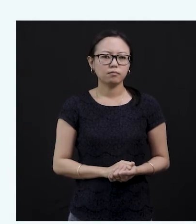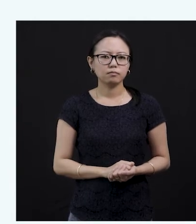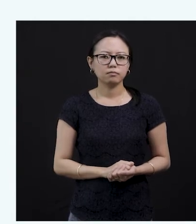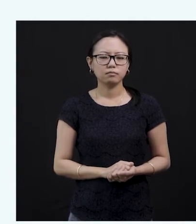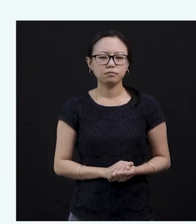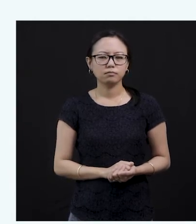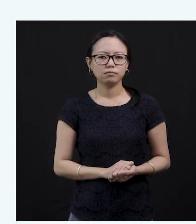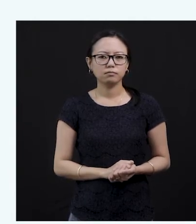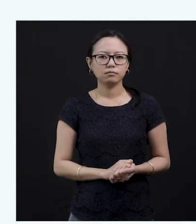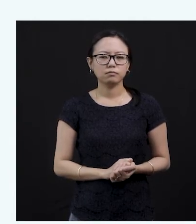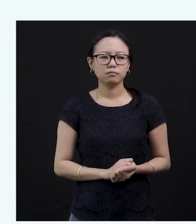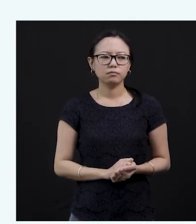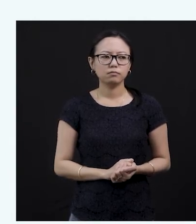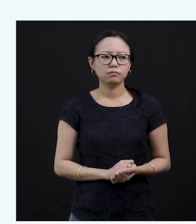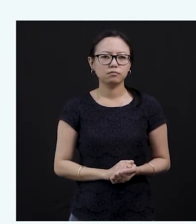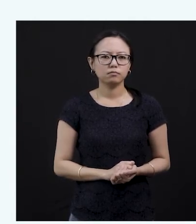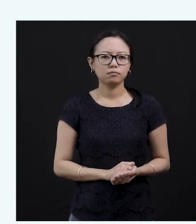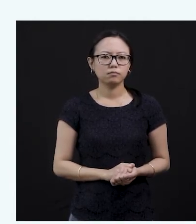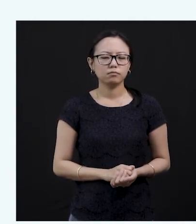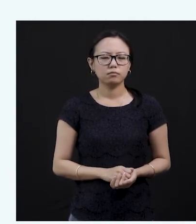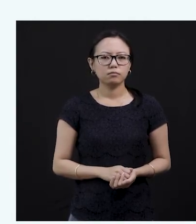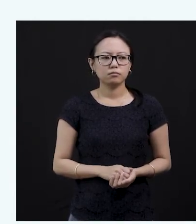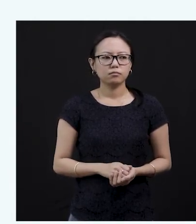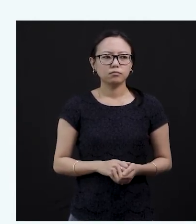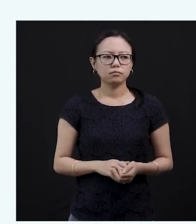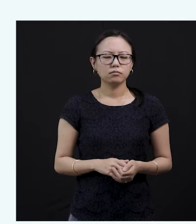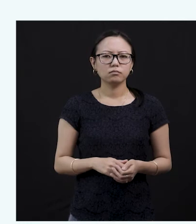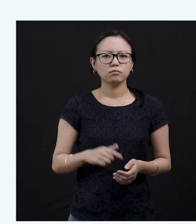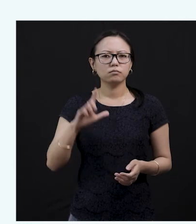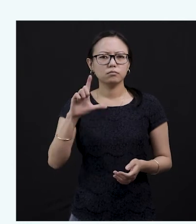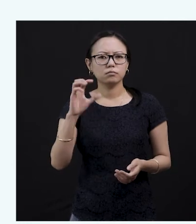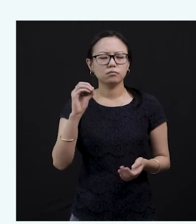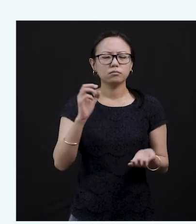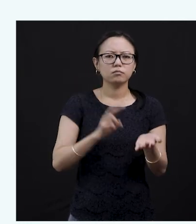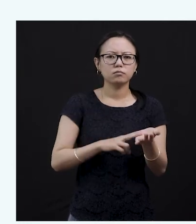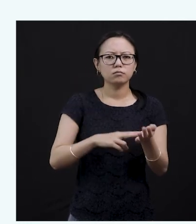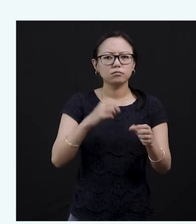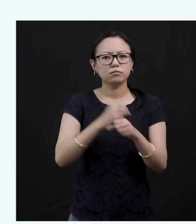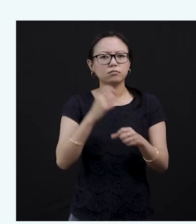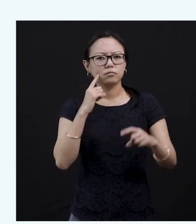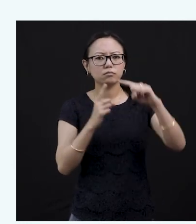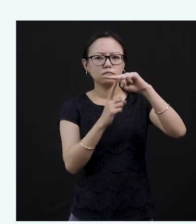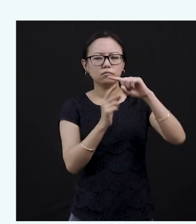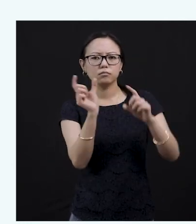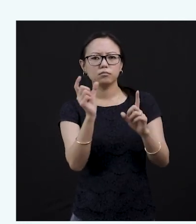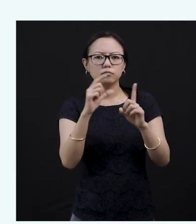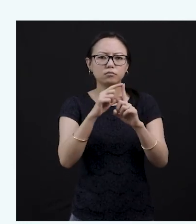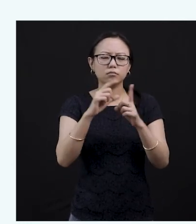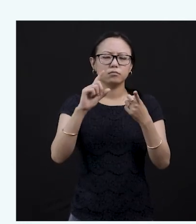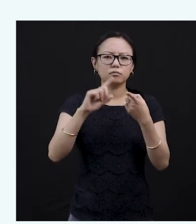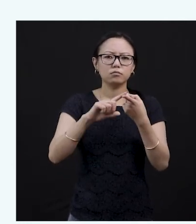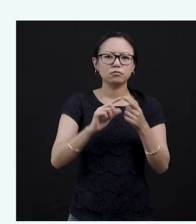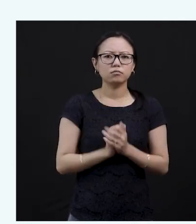Okay, so we are still in longitude. So this longitude, the lines at one point